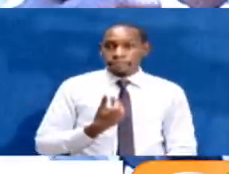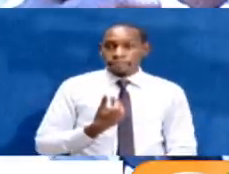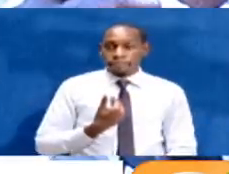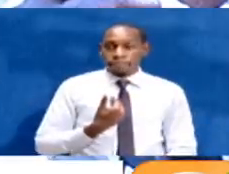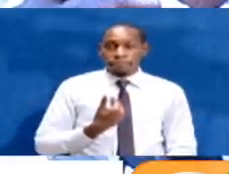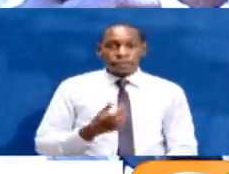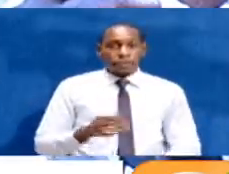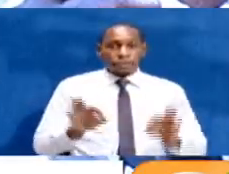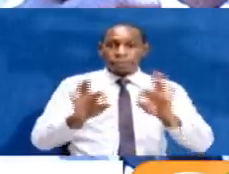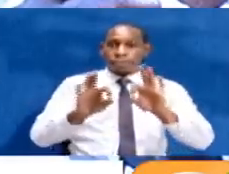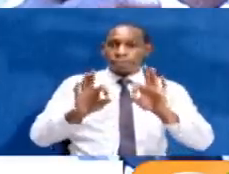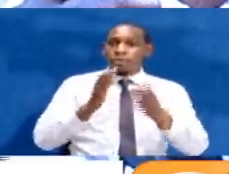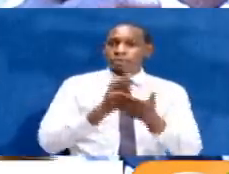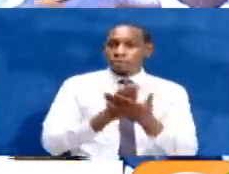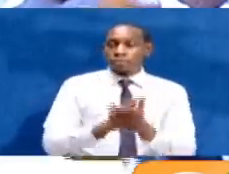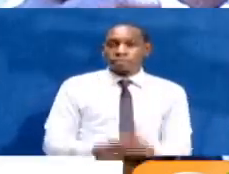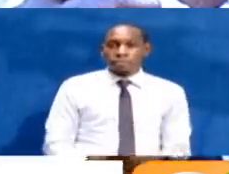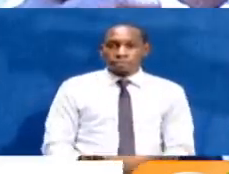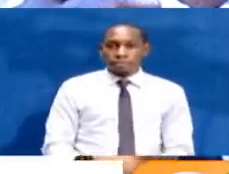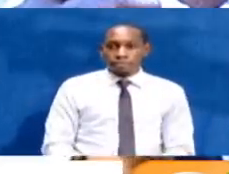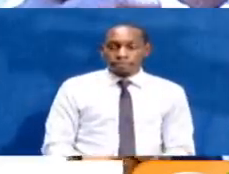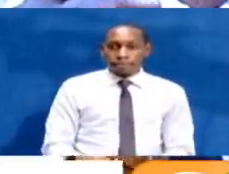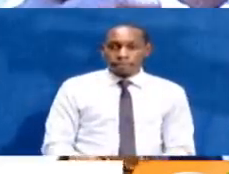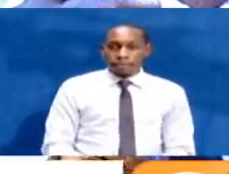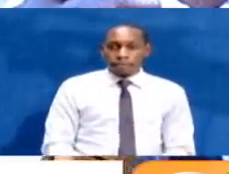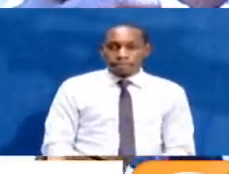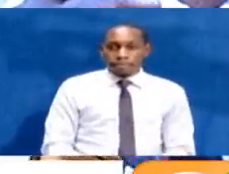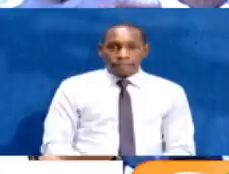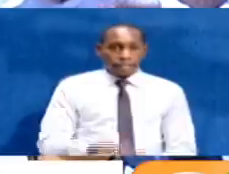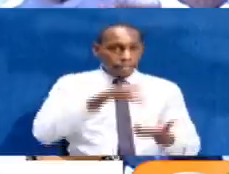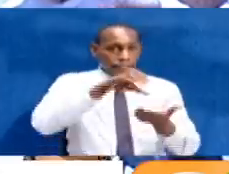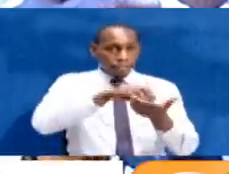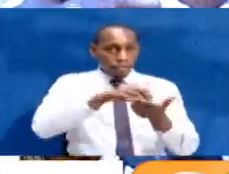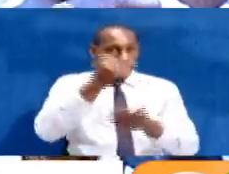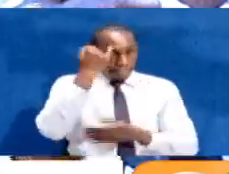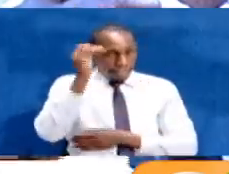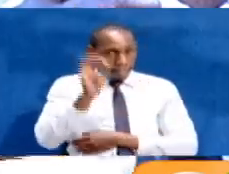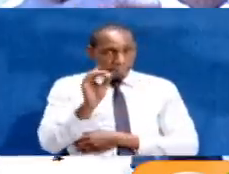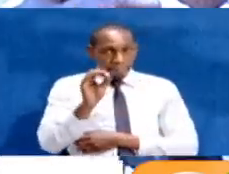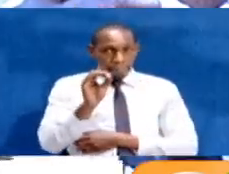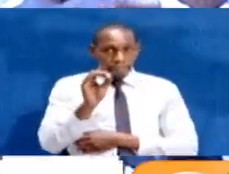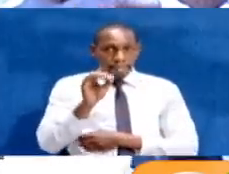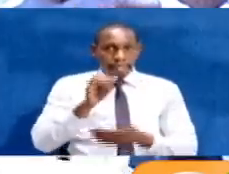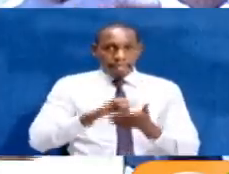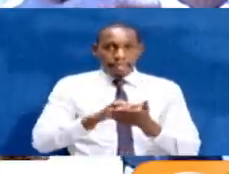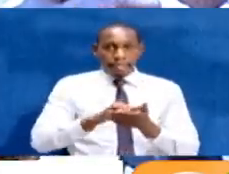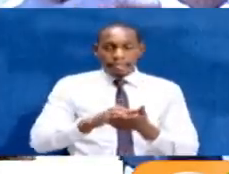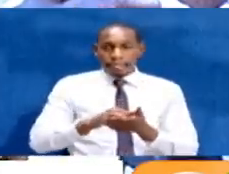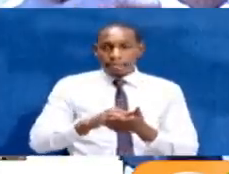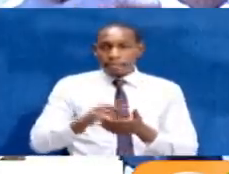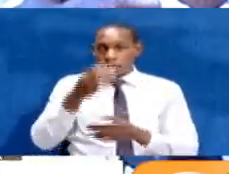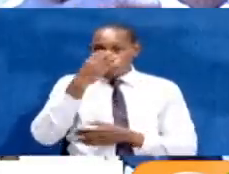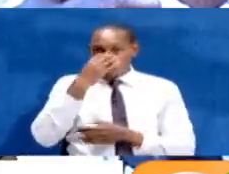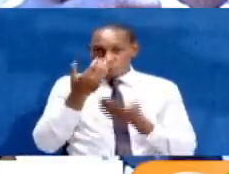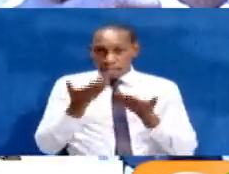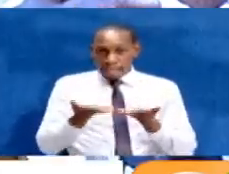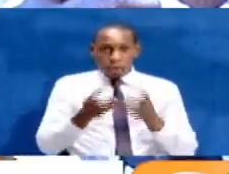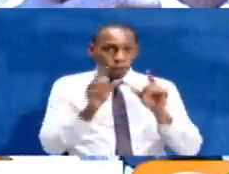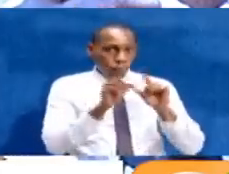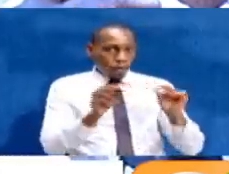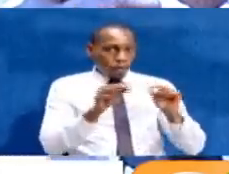is attractive. This is not a position of principle. That the deputy president today is